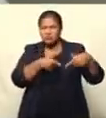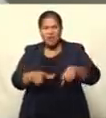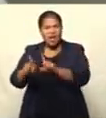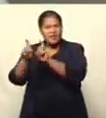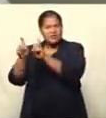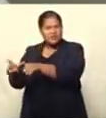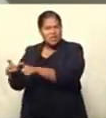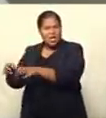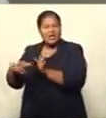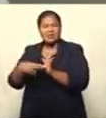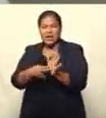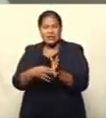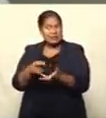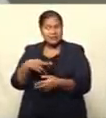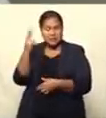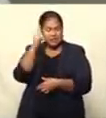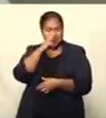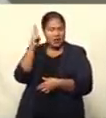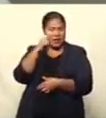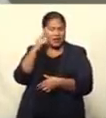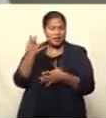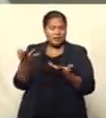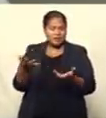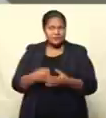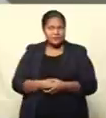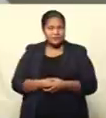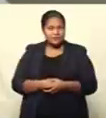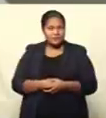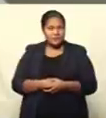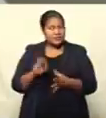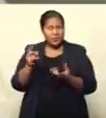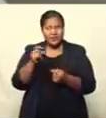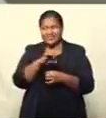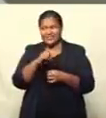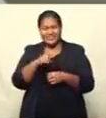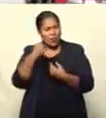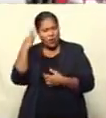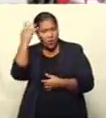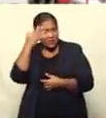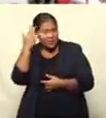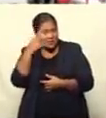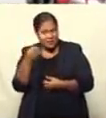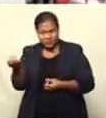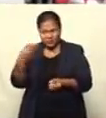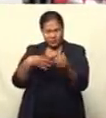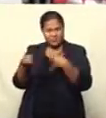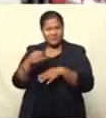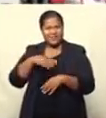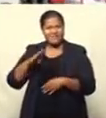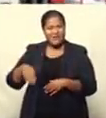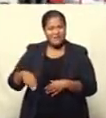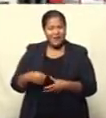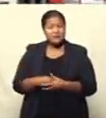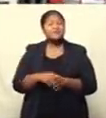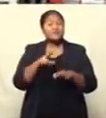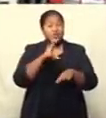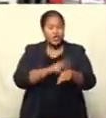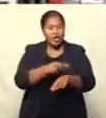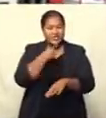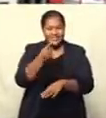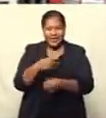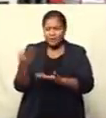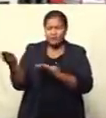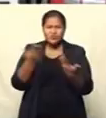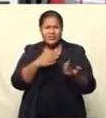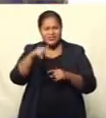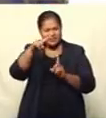posing a threat, and I think there is genuine concerns raised by my members. Dr. Raju says bringing